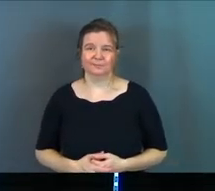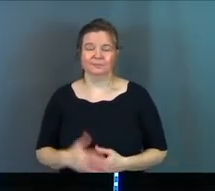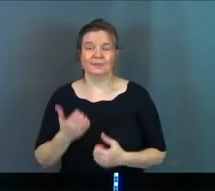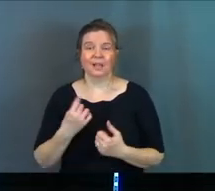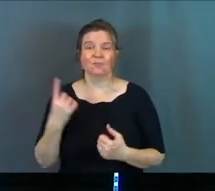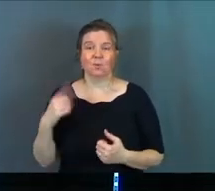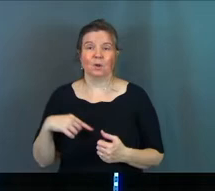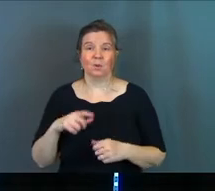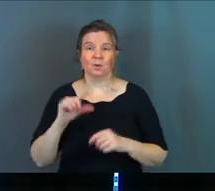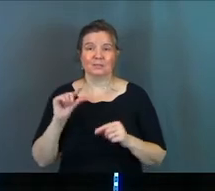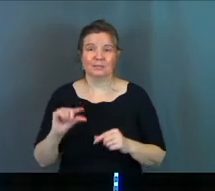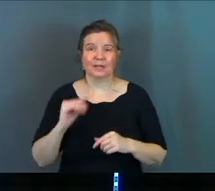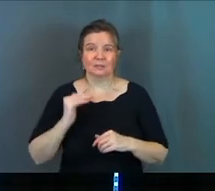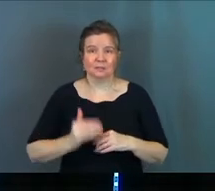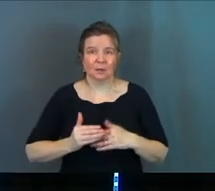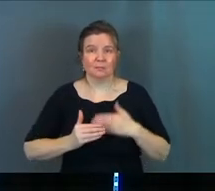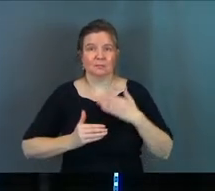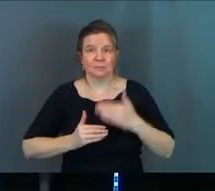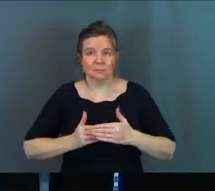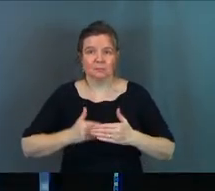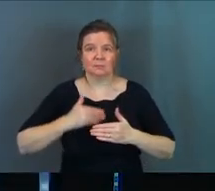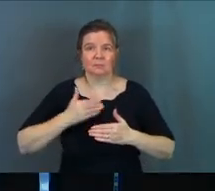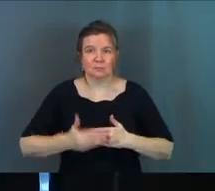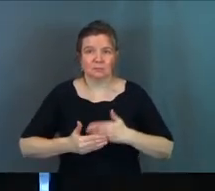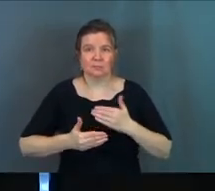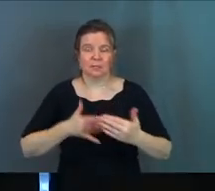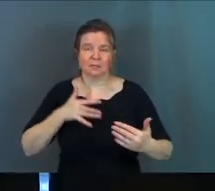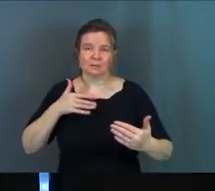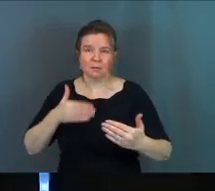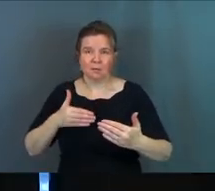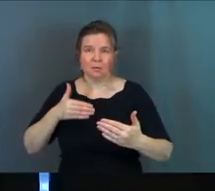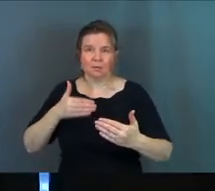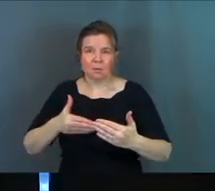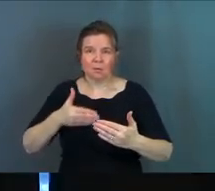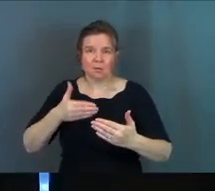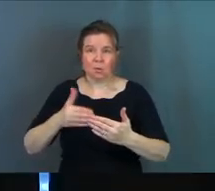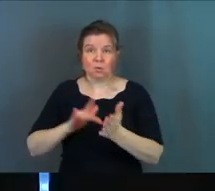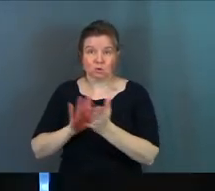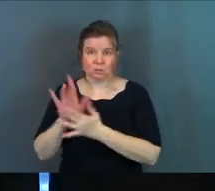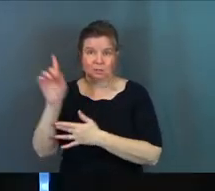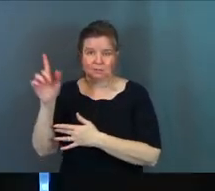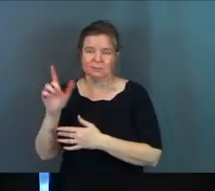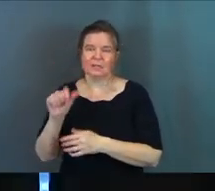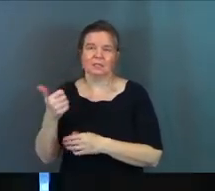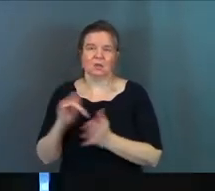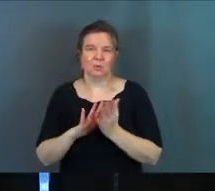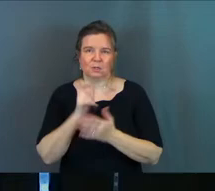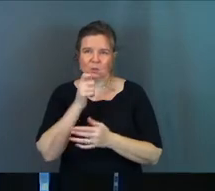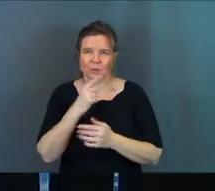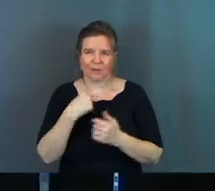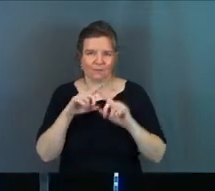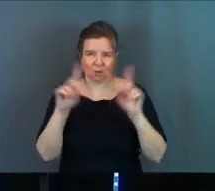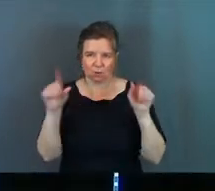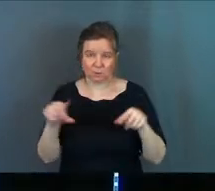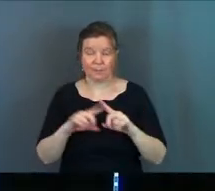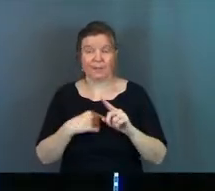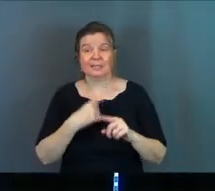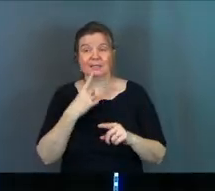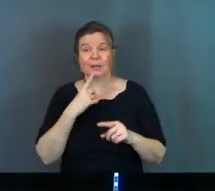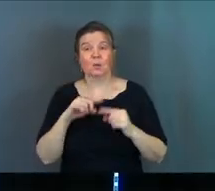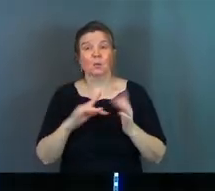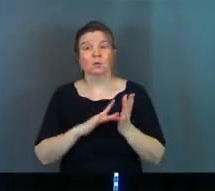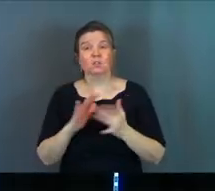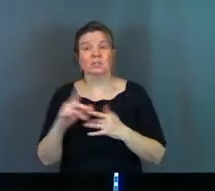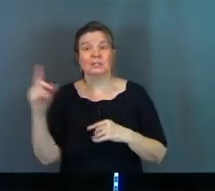And every one of those tiny little steps that we take is closer to Jesus. There's another scripture, I don't have it on the screens for you today, but it even says